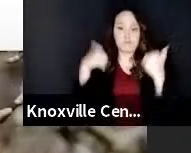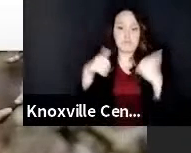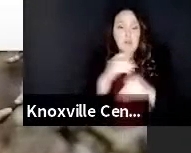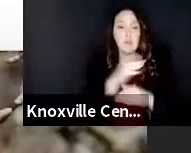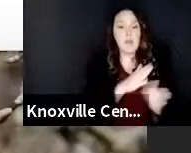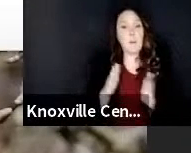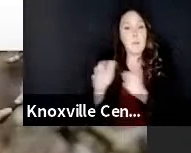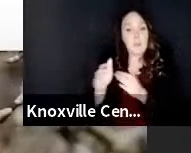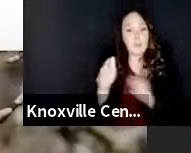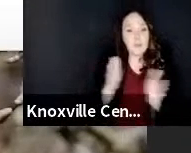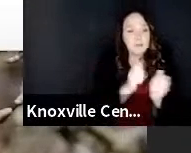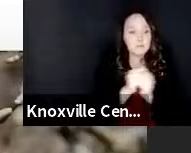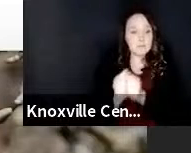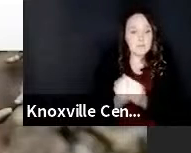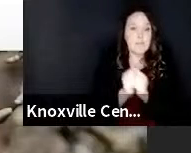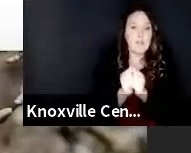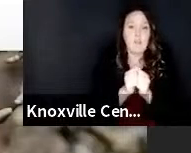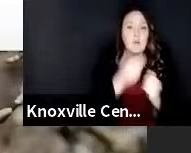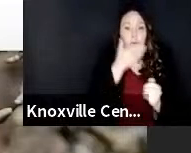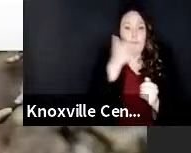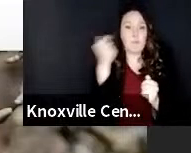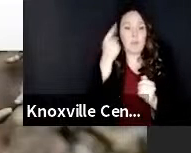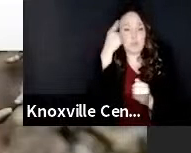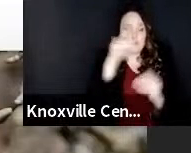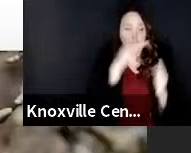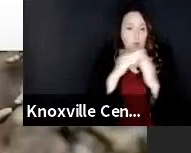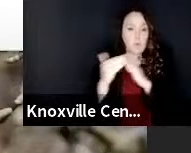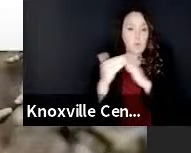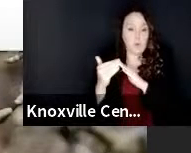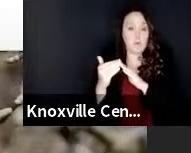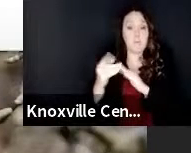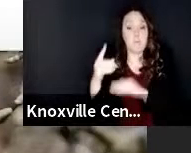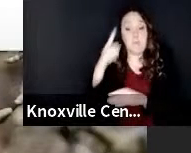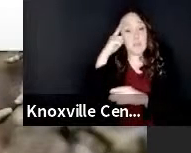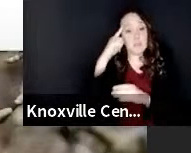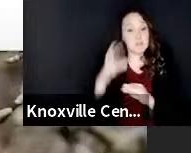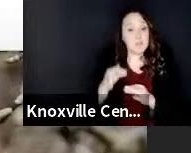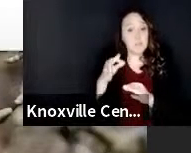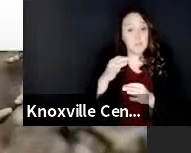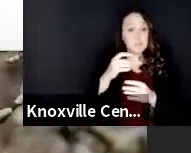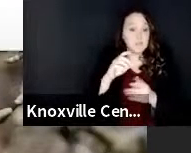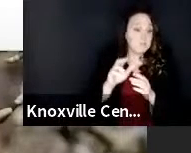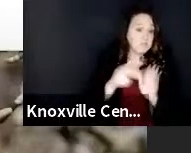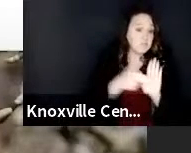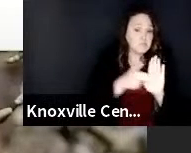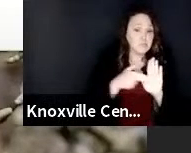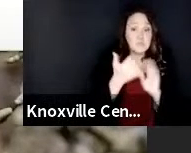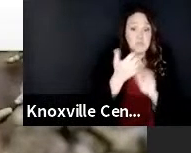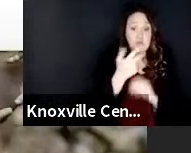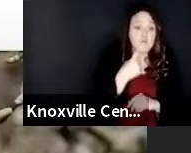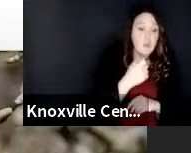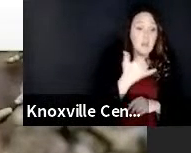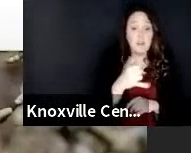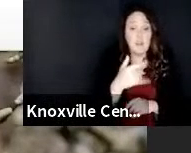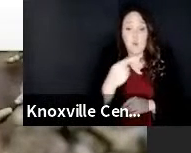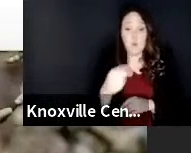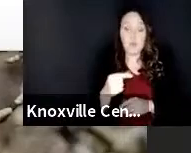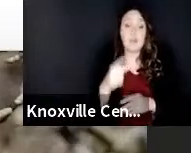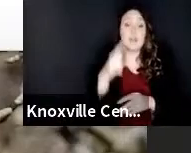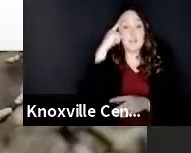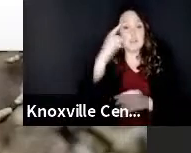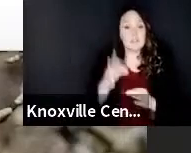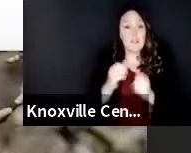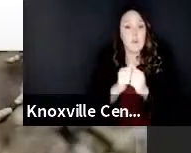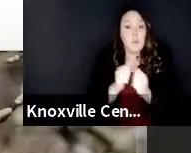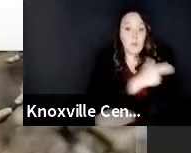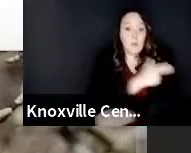to best serve the community. The decisions regarding how to classify this benchmark have been made in concert with our hospital partners, as well as taking all of the